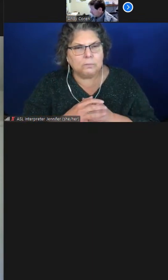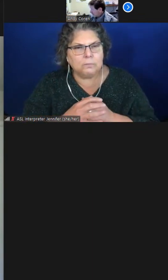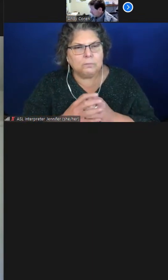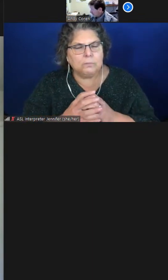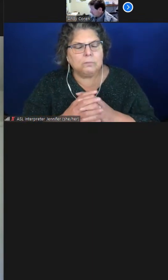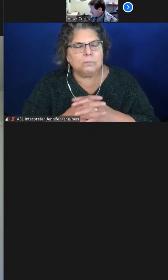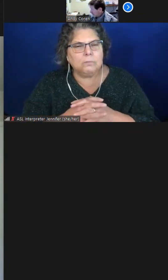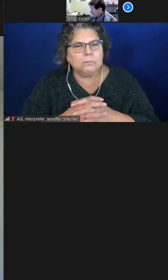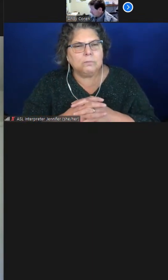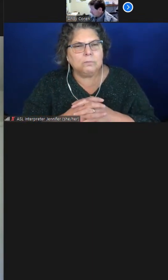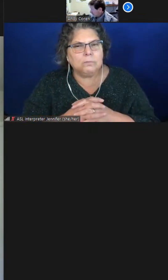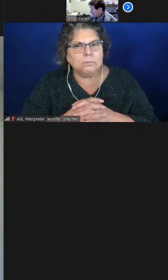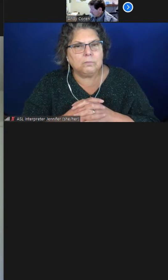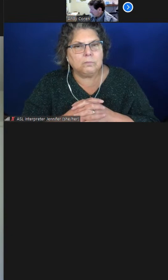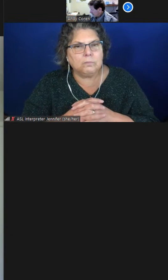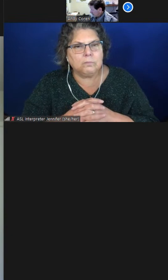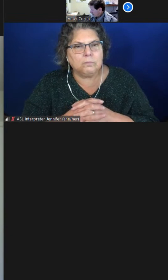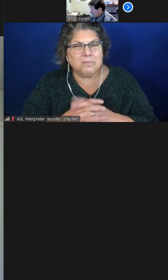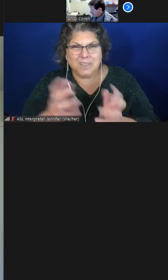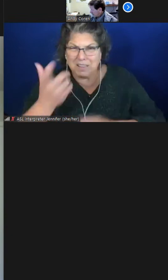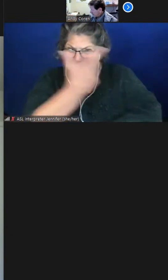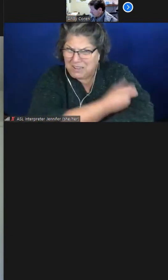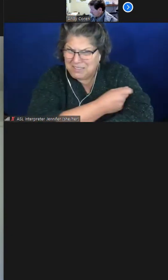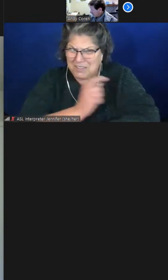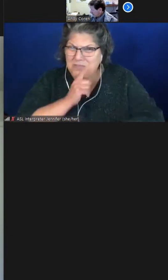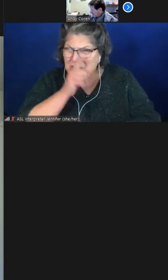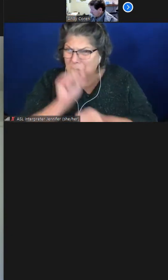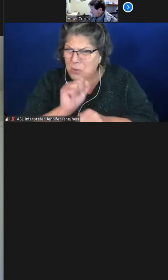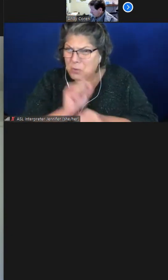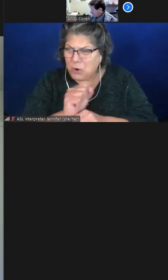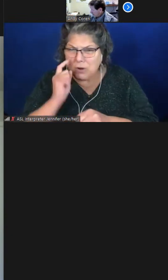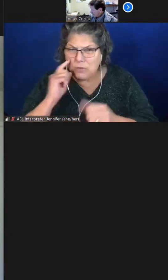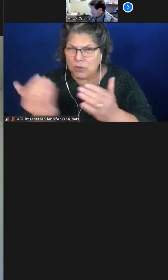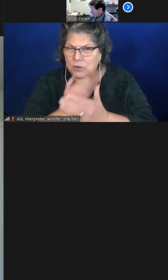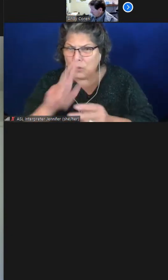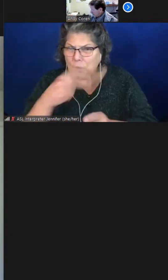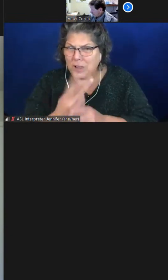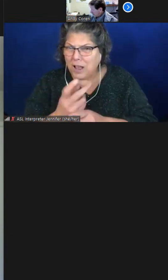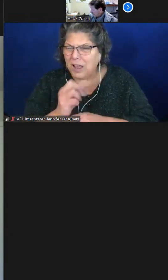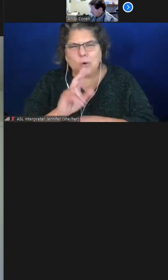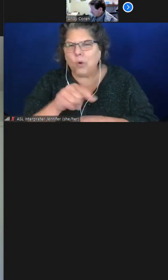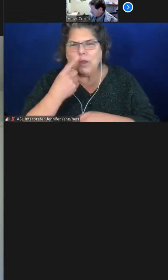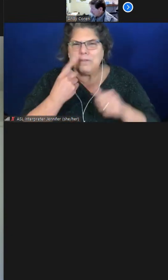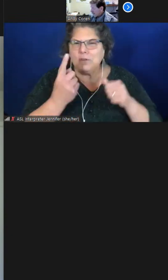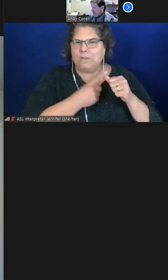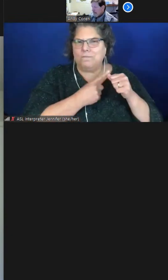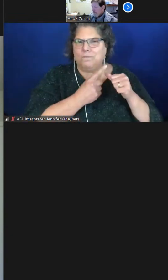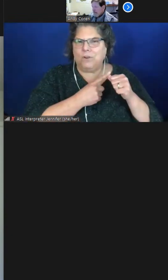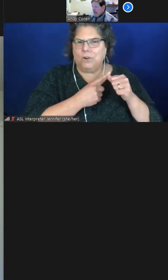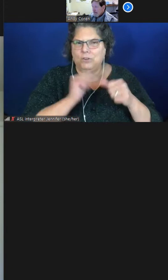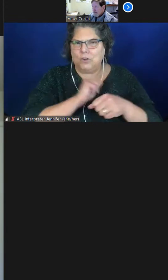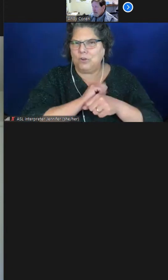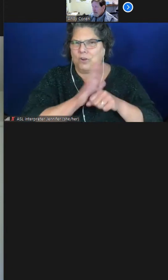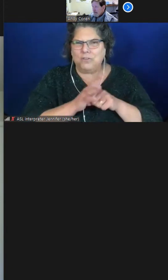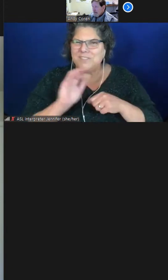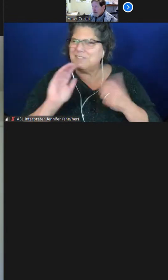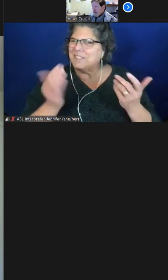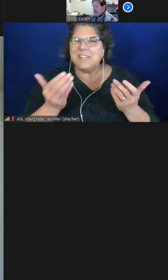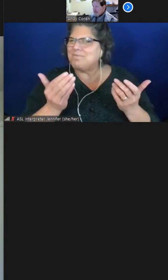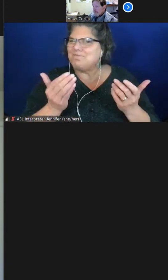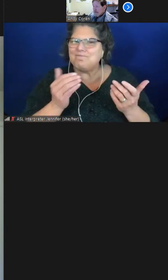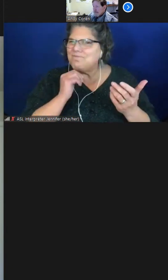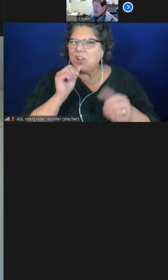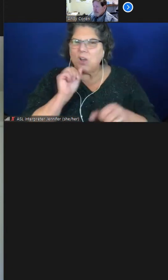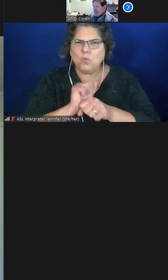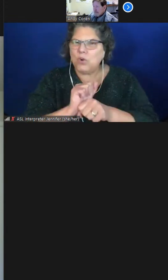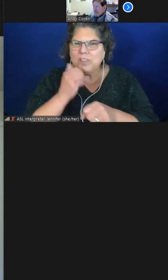So does the vaccine work for the new variants, or is it only for the first COVID-19? I feel it is not working as people are